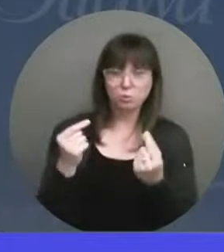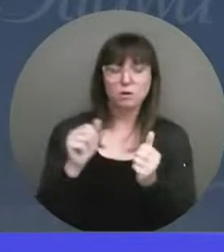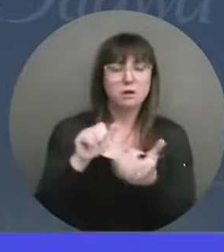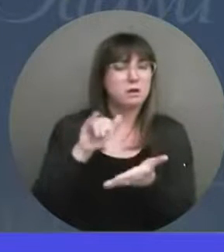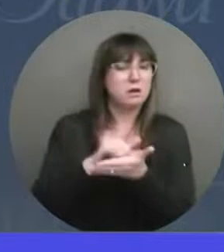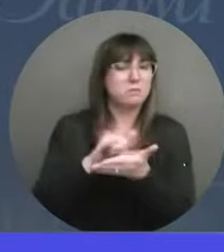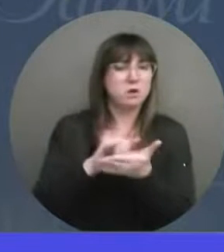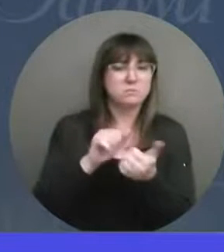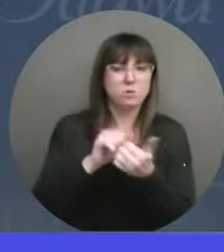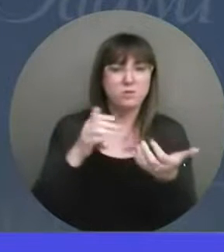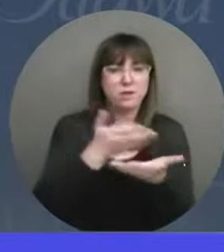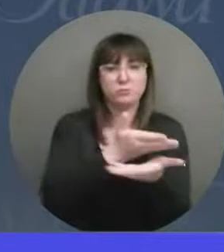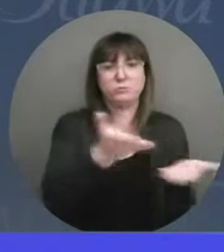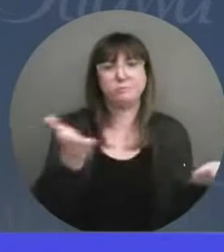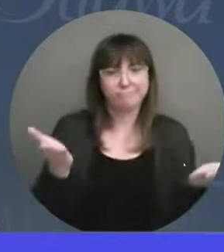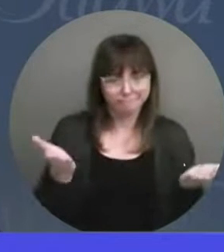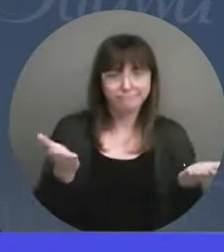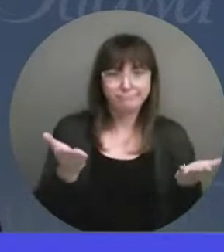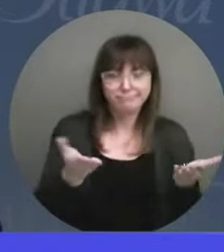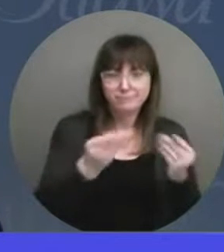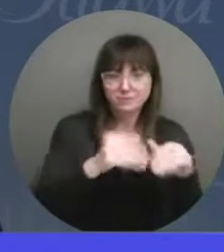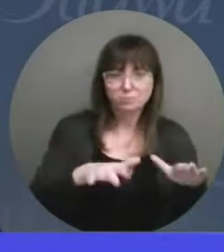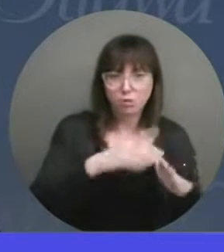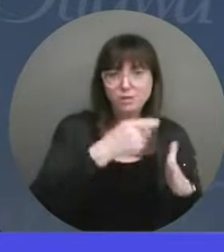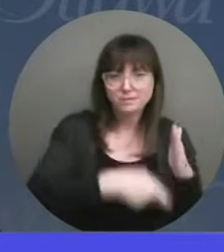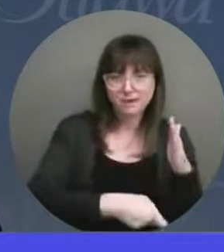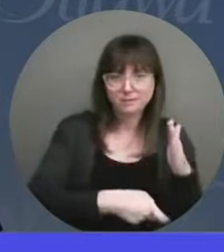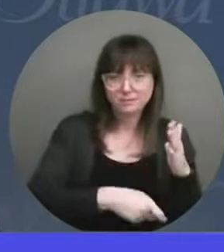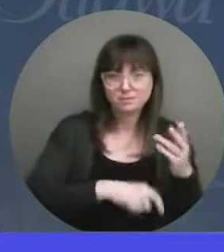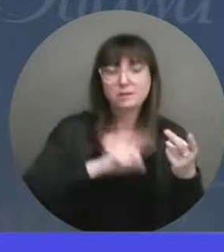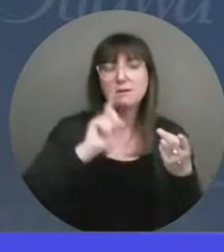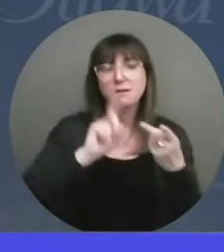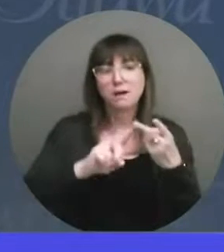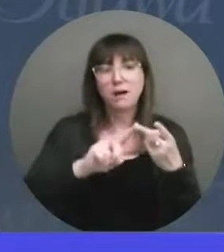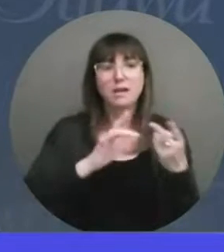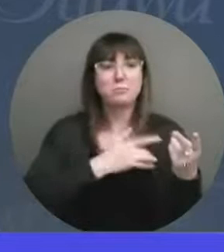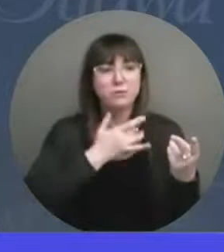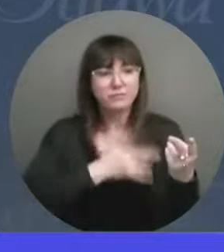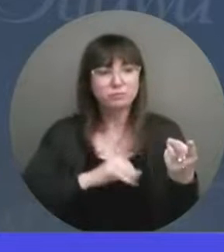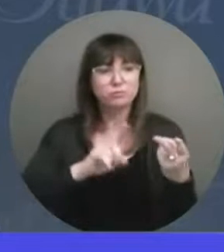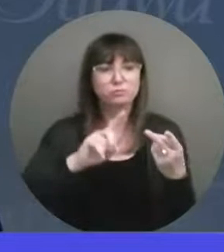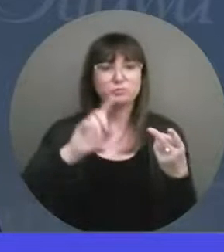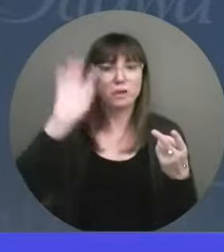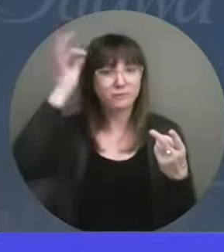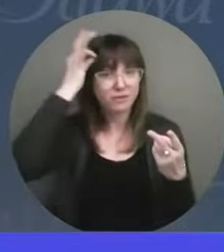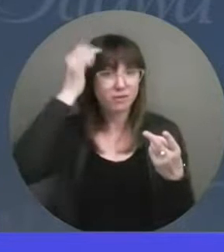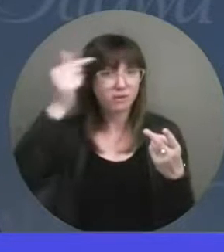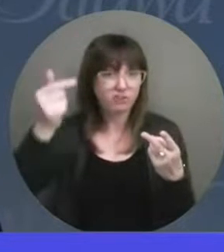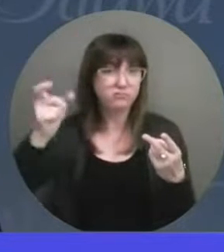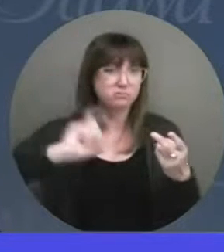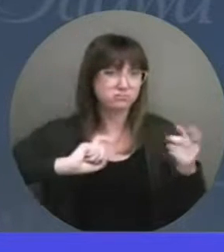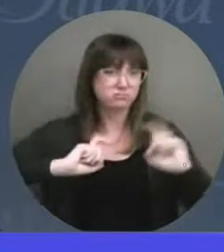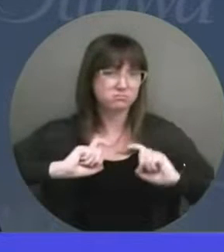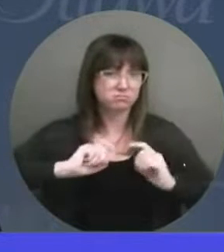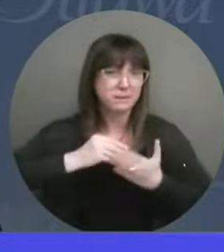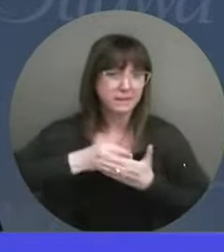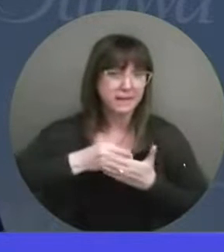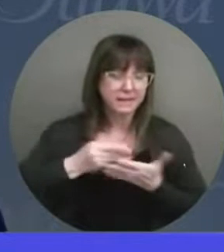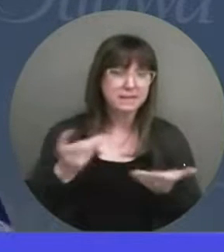of COVID-19 if we didn't have that other support from the Premier and the Prime Minister's governments, because